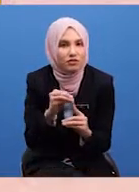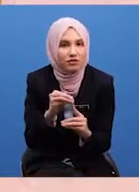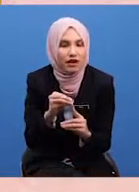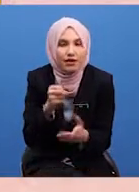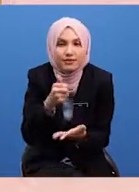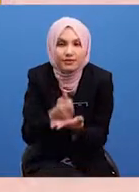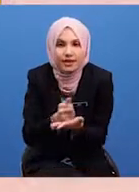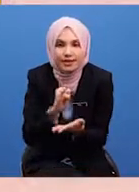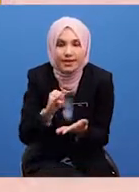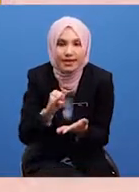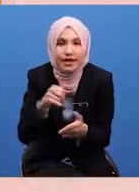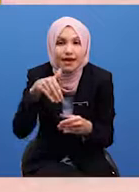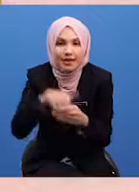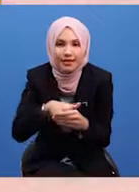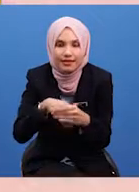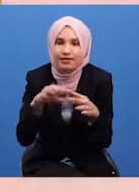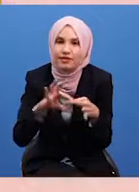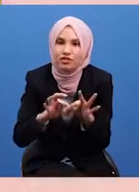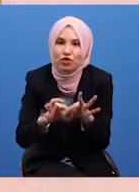setting in the story.